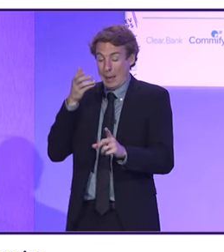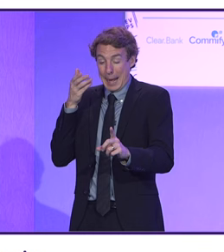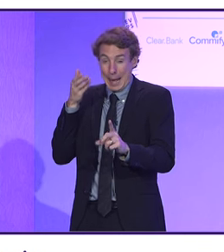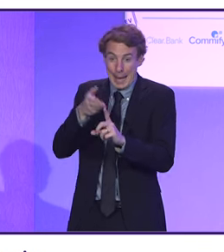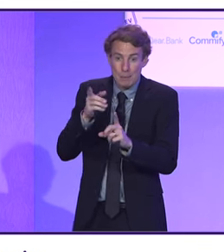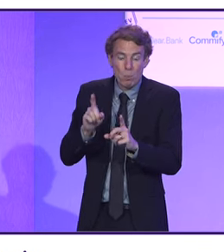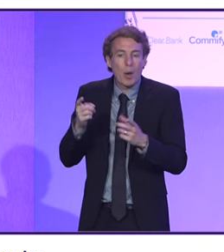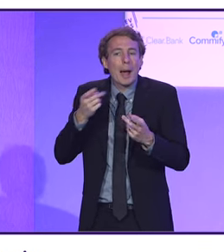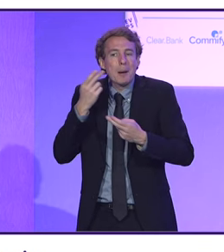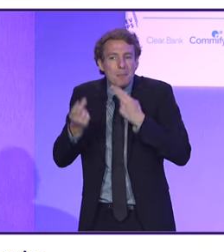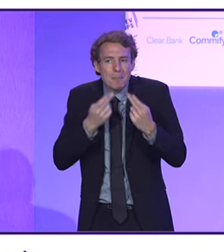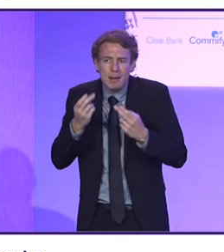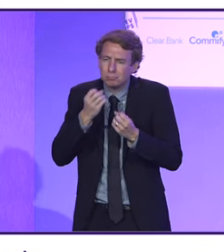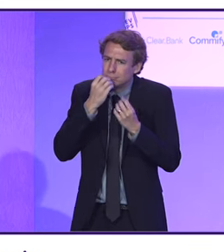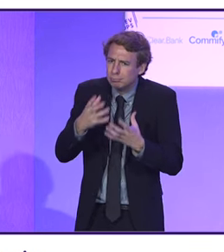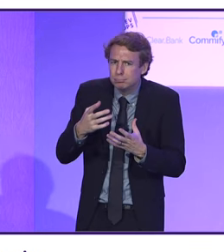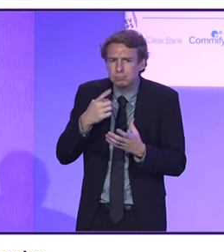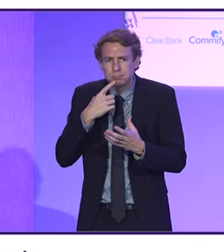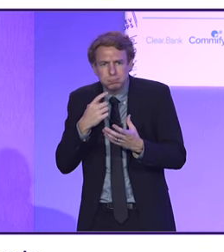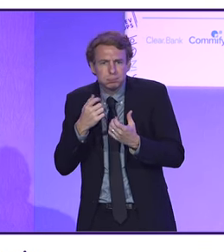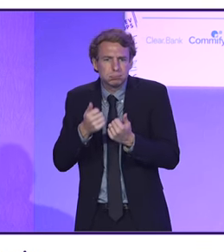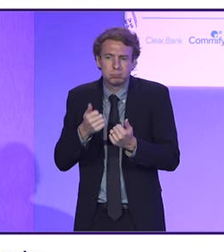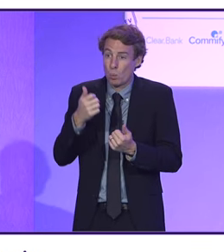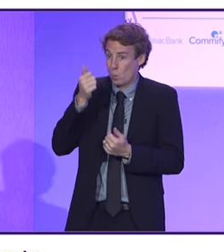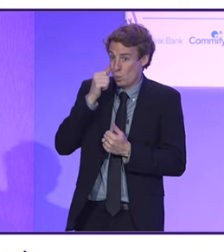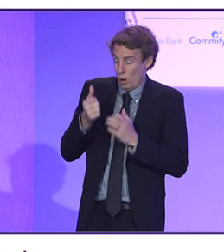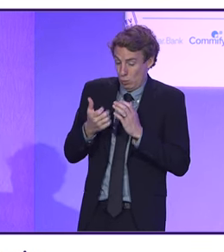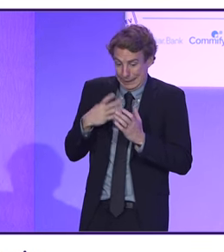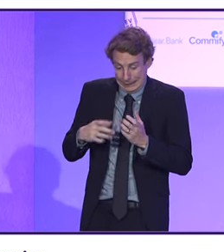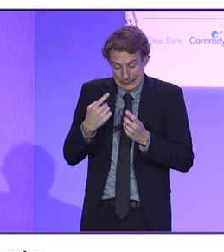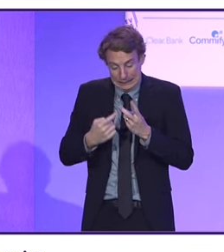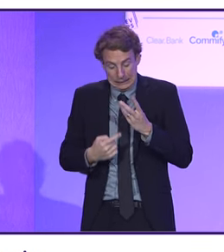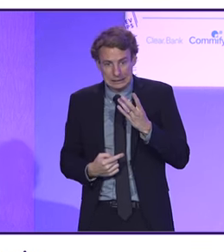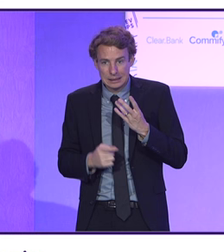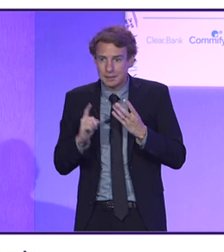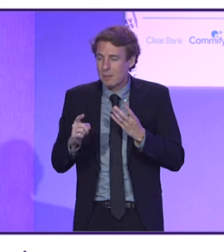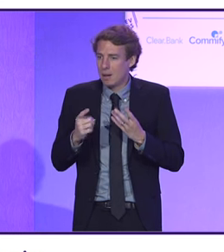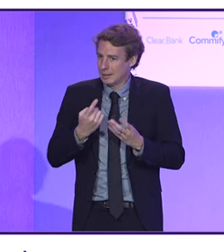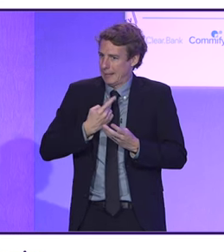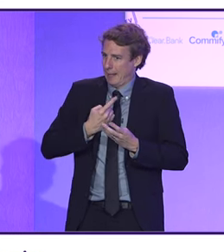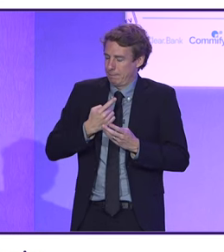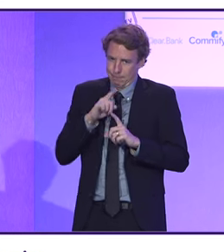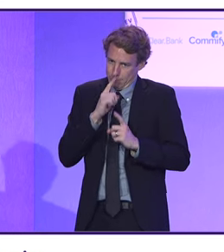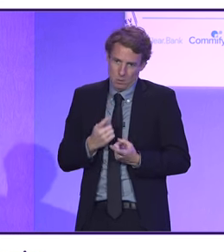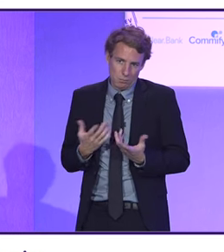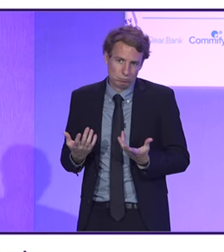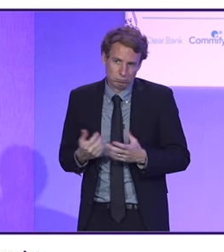we value the capabilities and dependencies that we require, but we don't have the ability to do it ourselves.